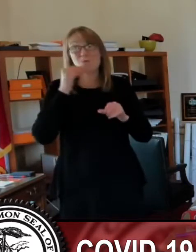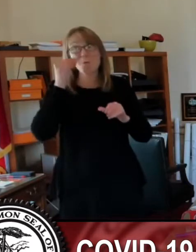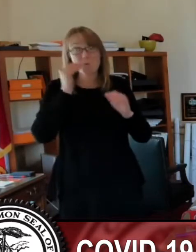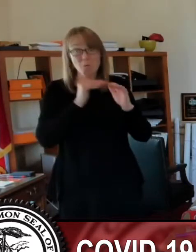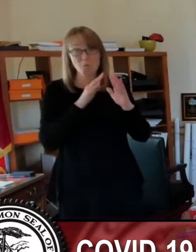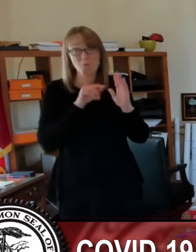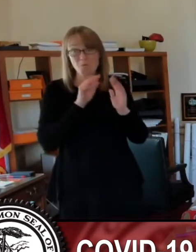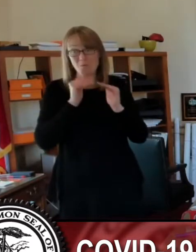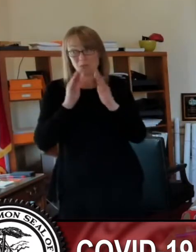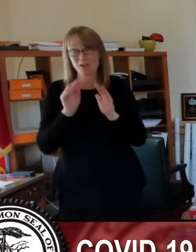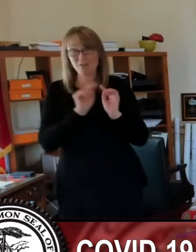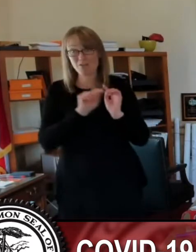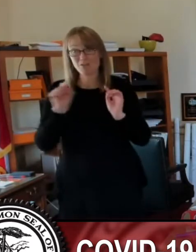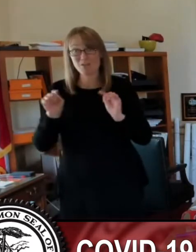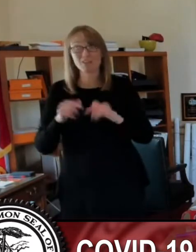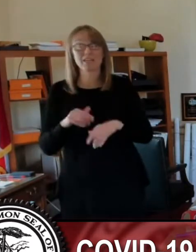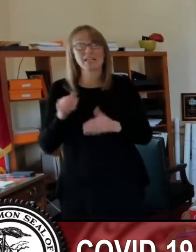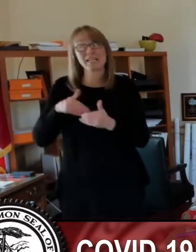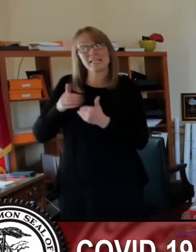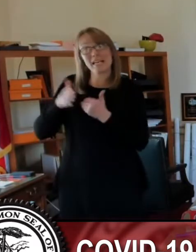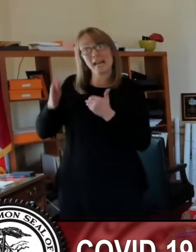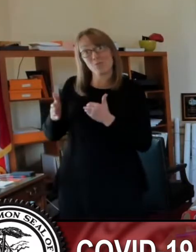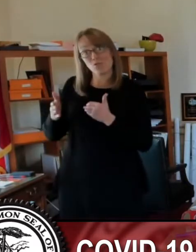your family. It's getting together.